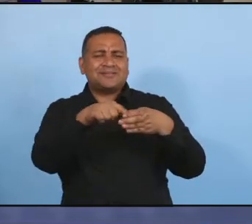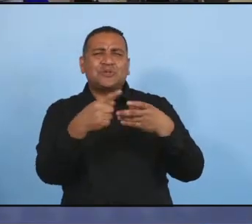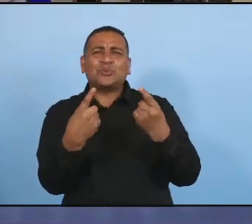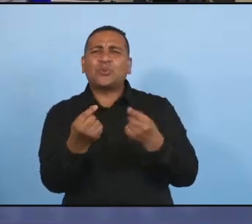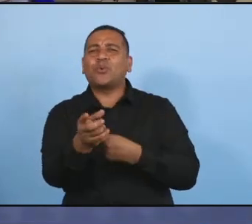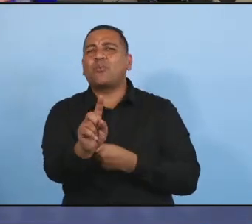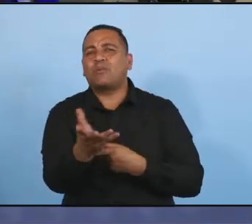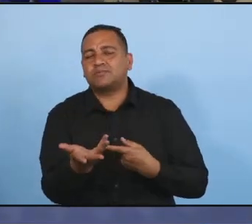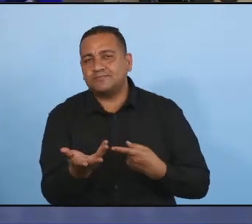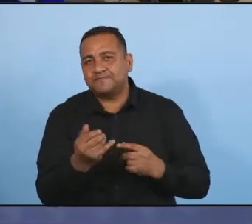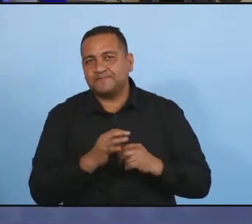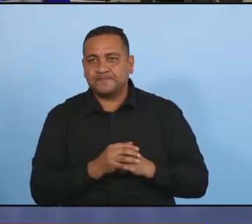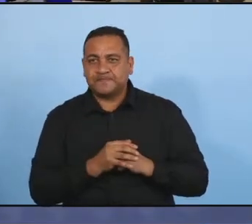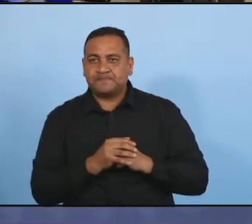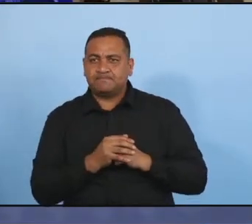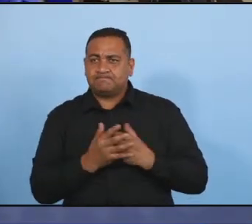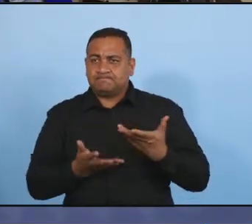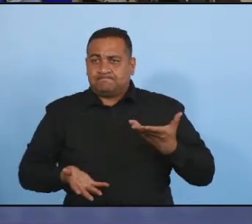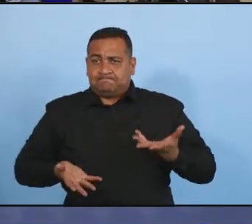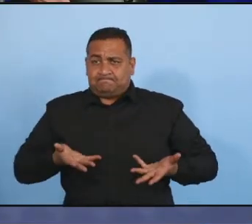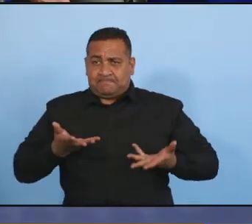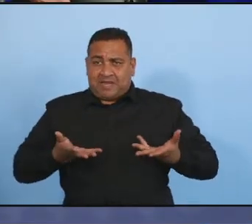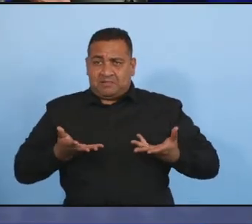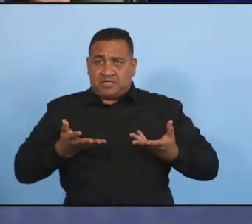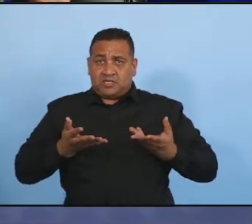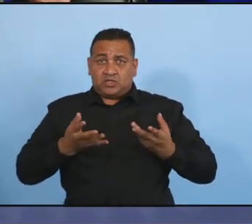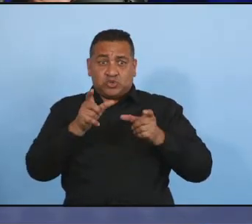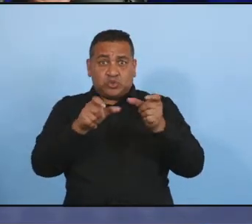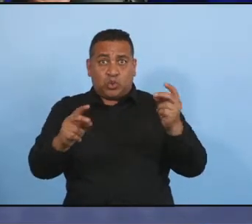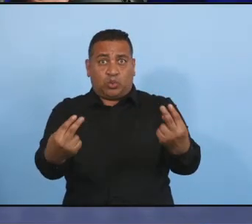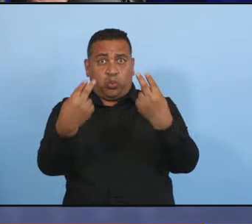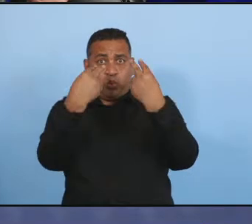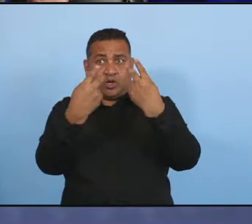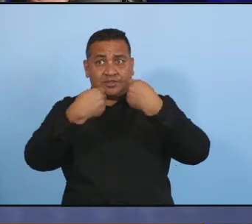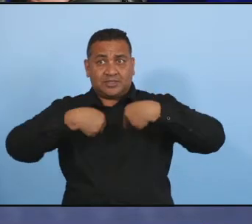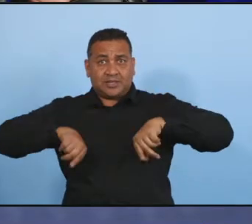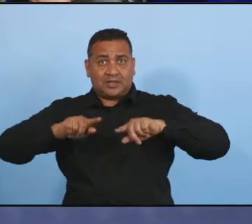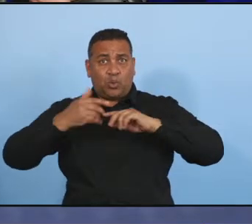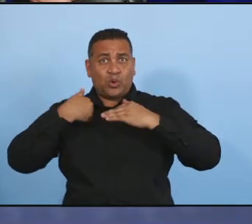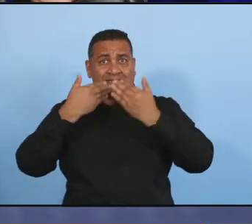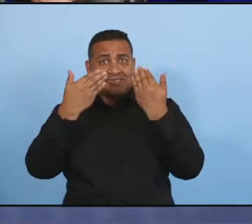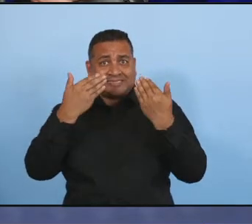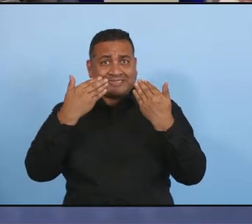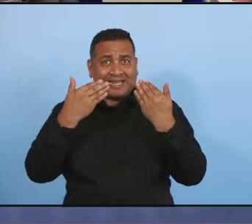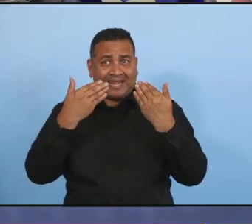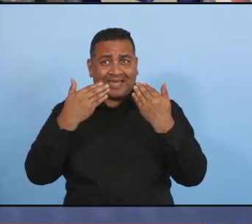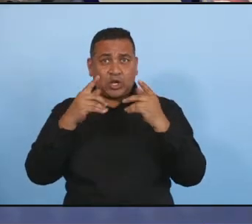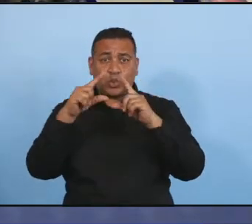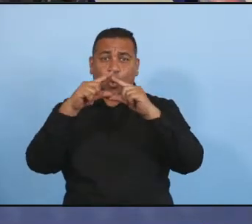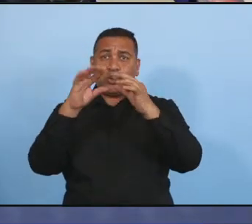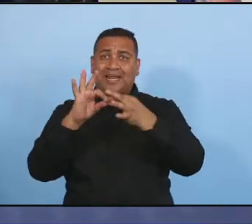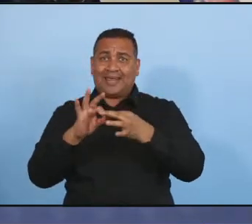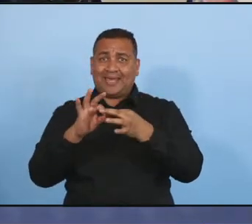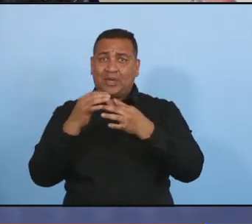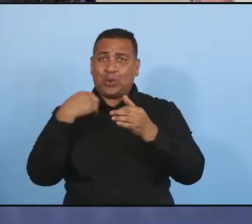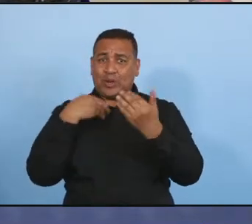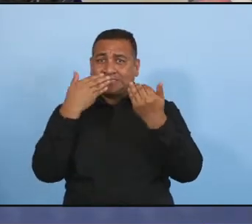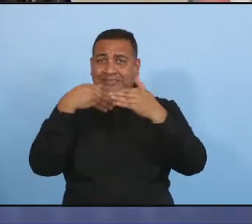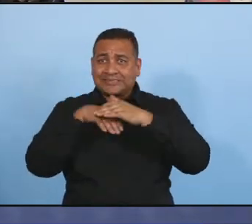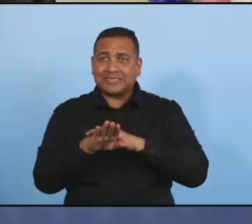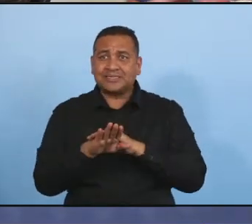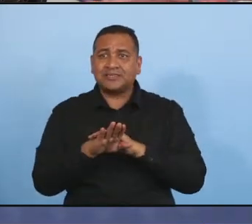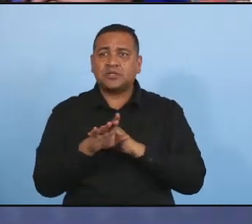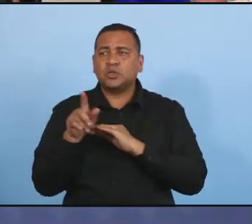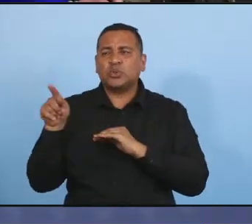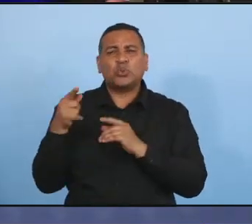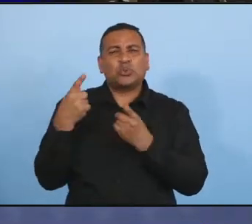for students to decide to make this their tertiary institution choice. What are some of the fun things you do?